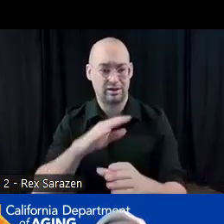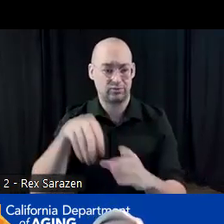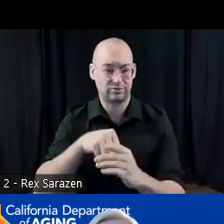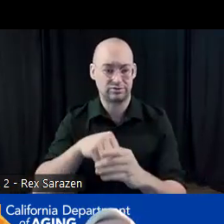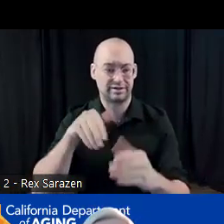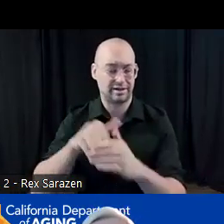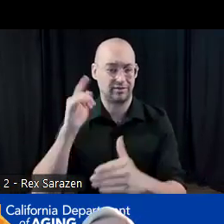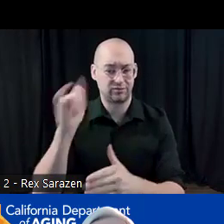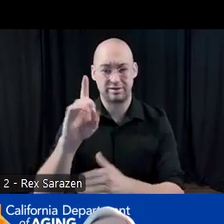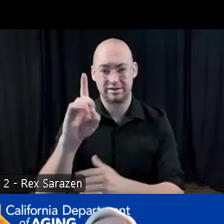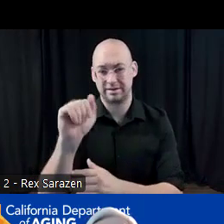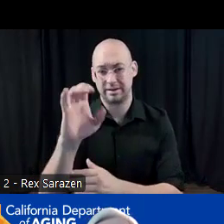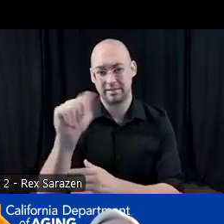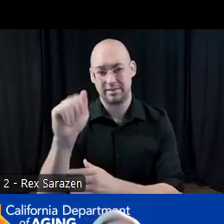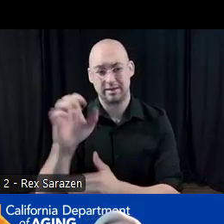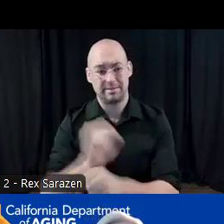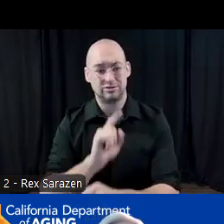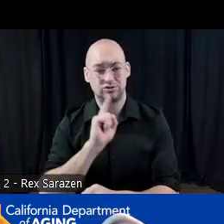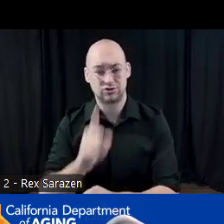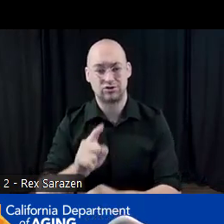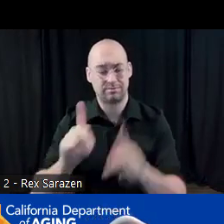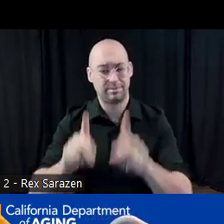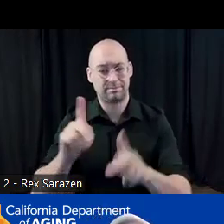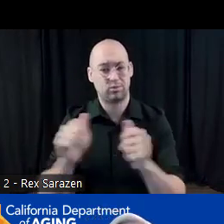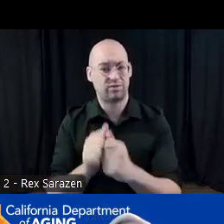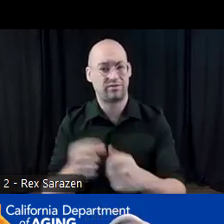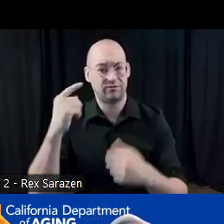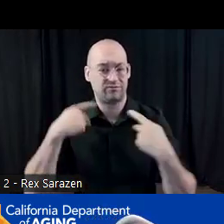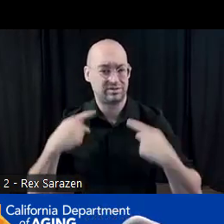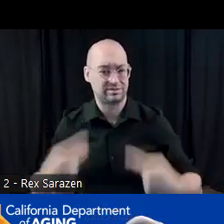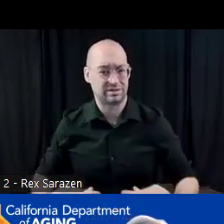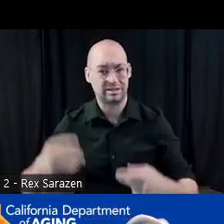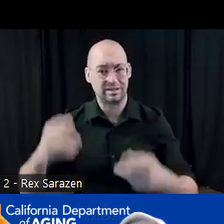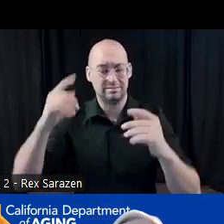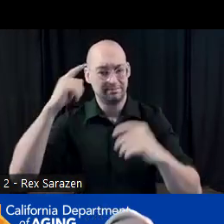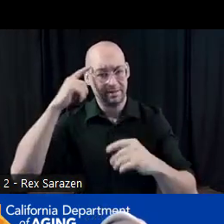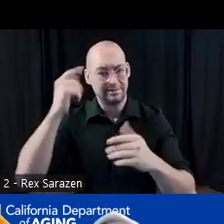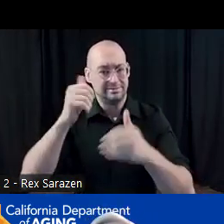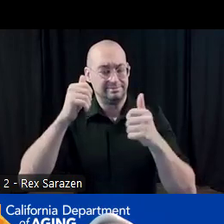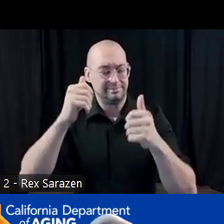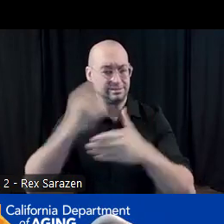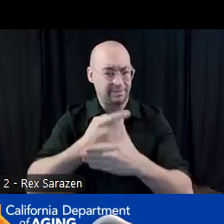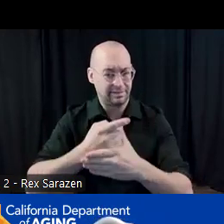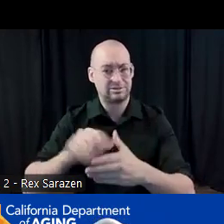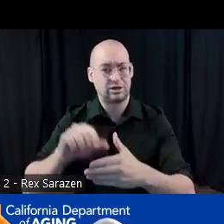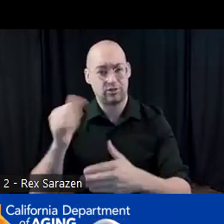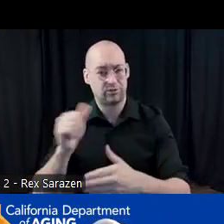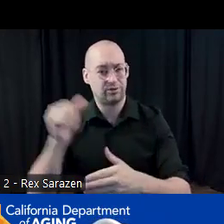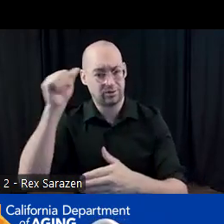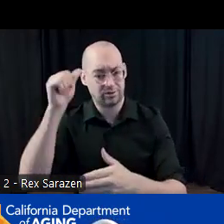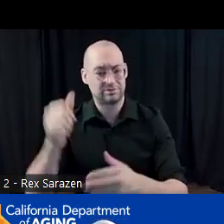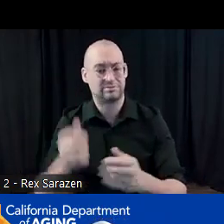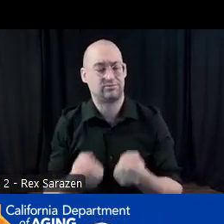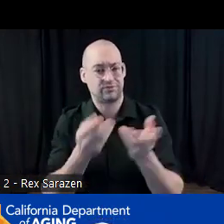involvement of individuals with physical and intellectual disabilities, older adults, and/or other partners who provide services or